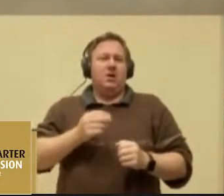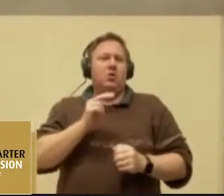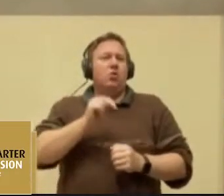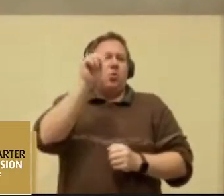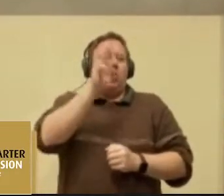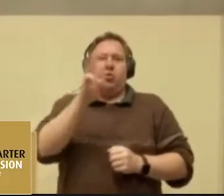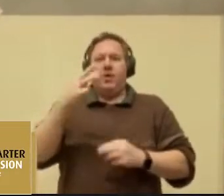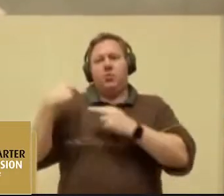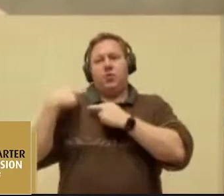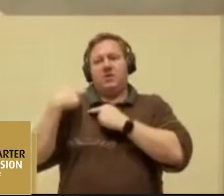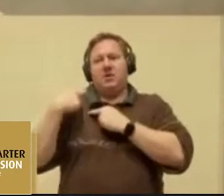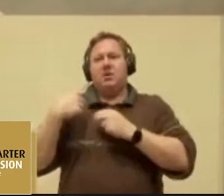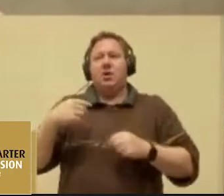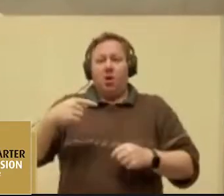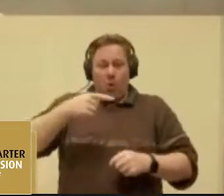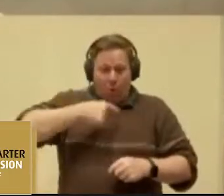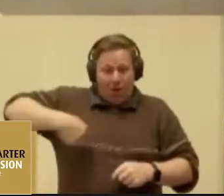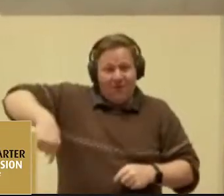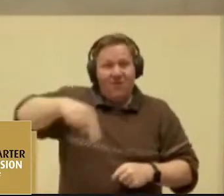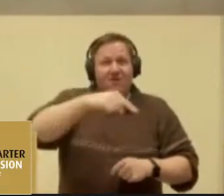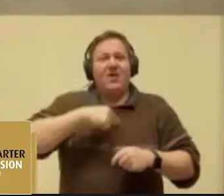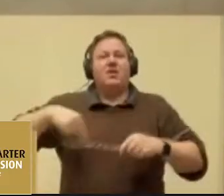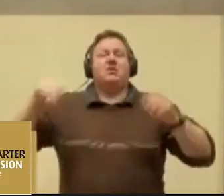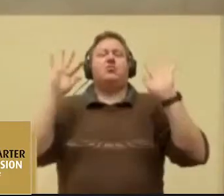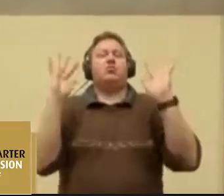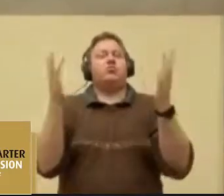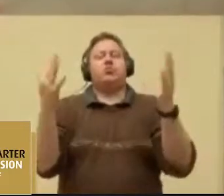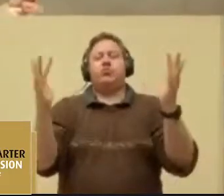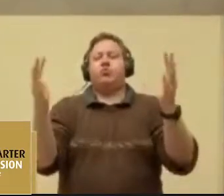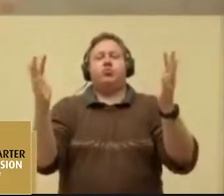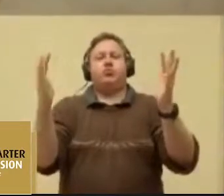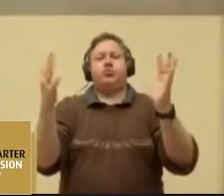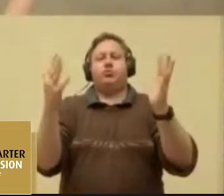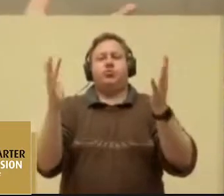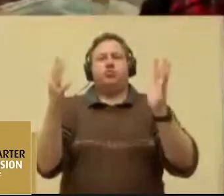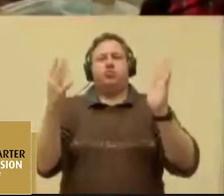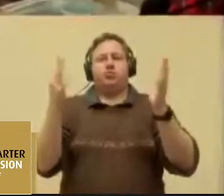us must give you a round of applause for that